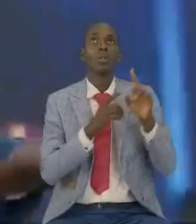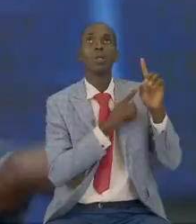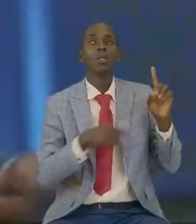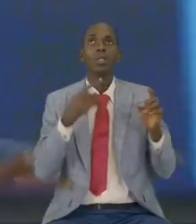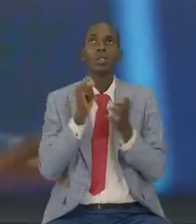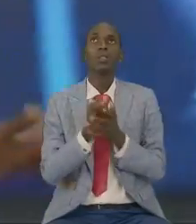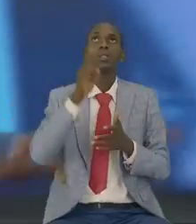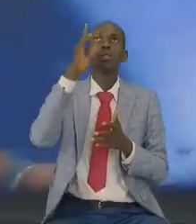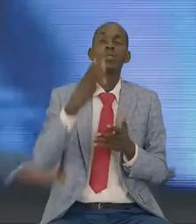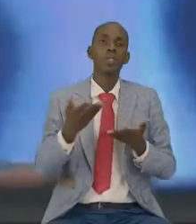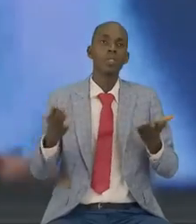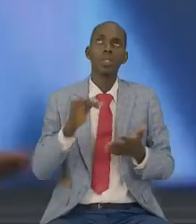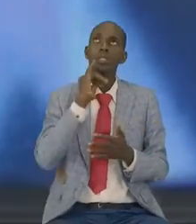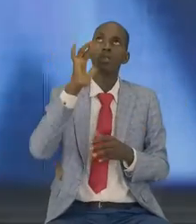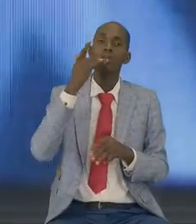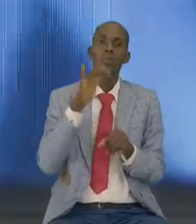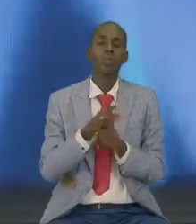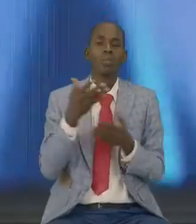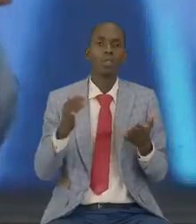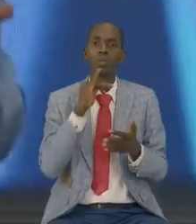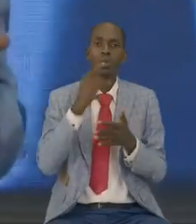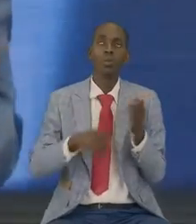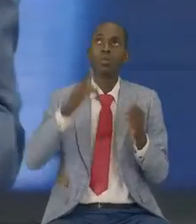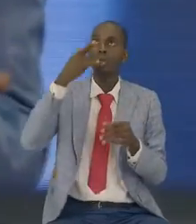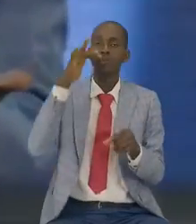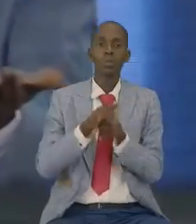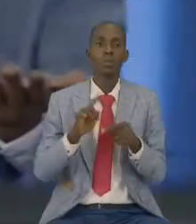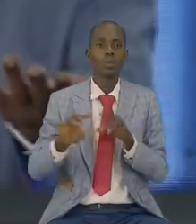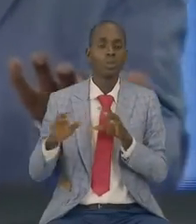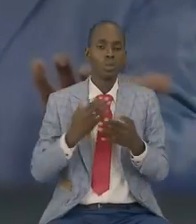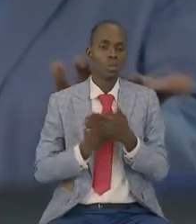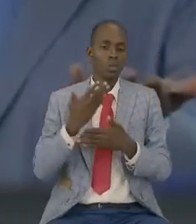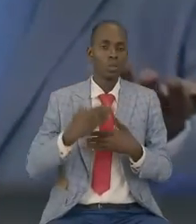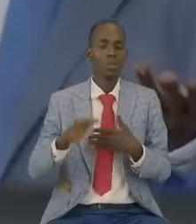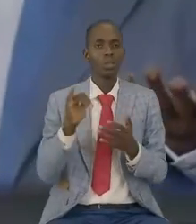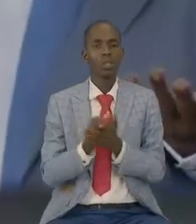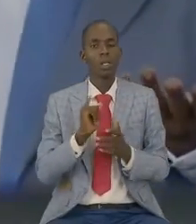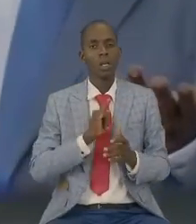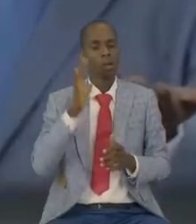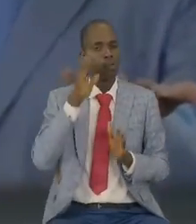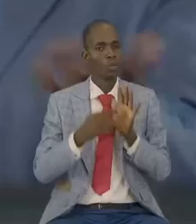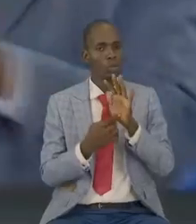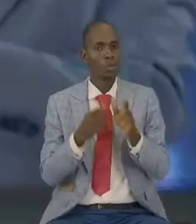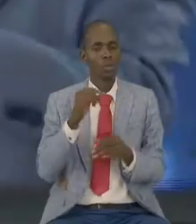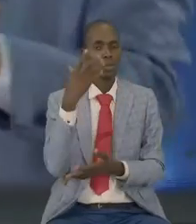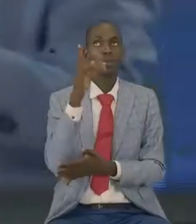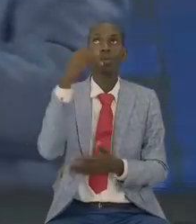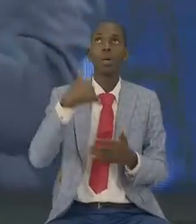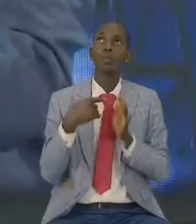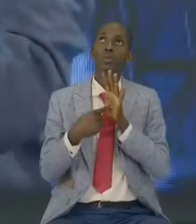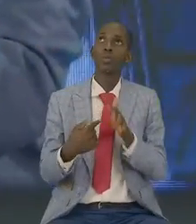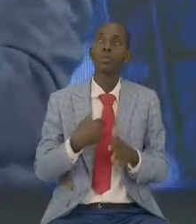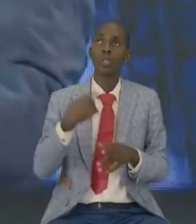here is your promise. Here is what you said you'll do. Beyond that, you have shown me the tree. You have shown me the cross on